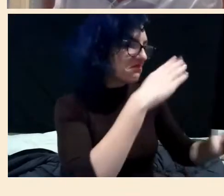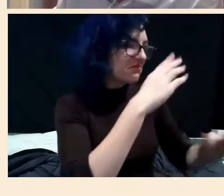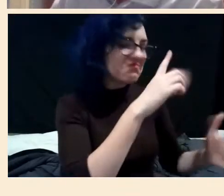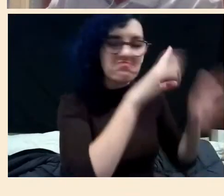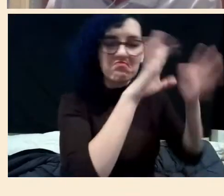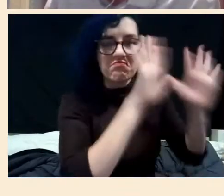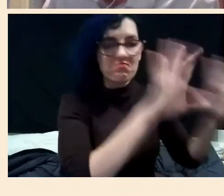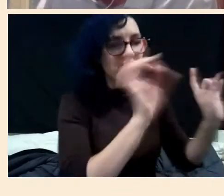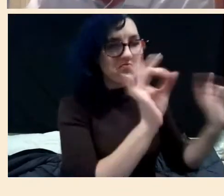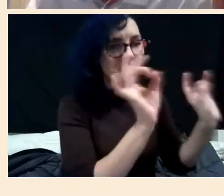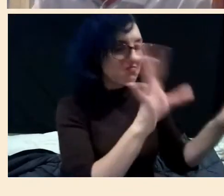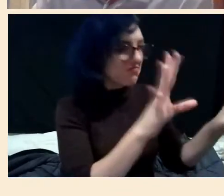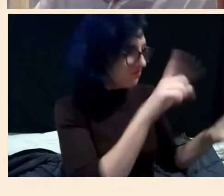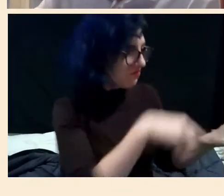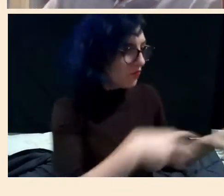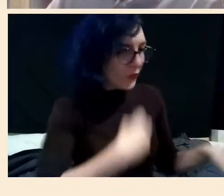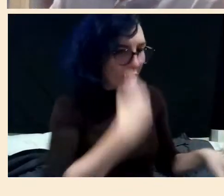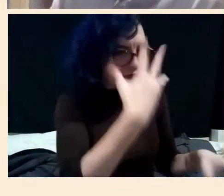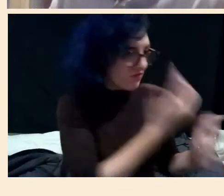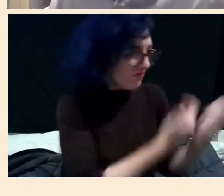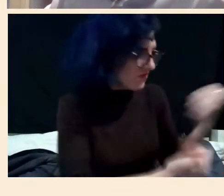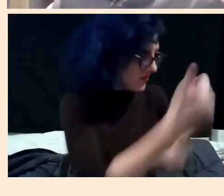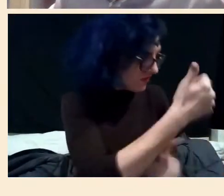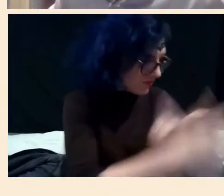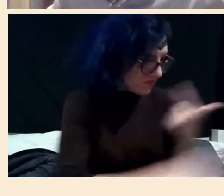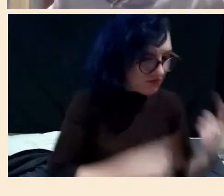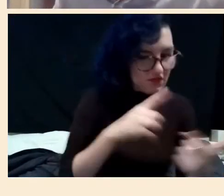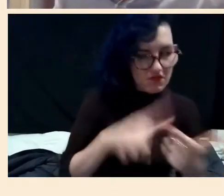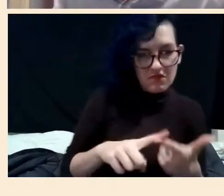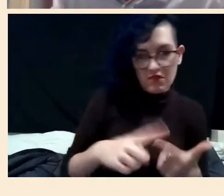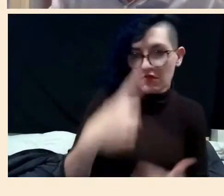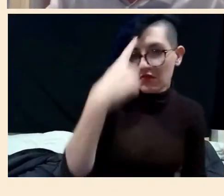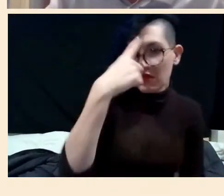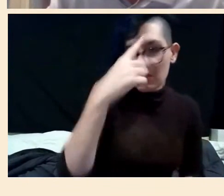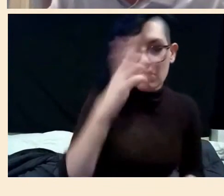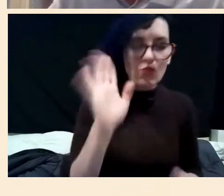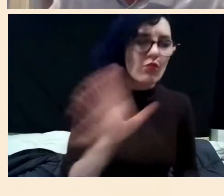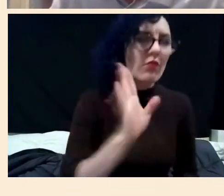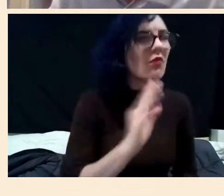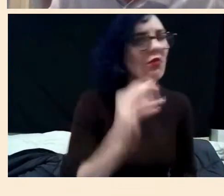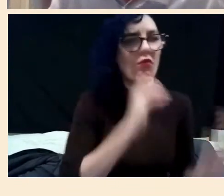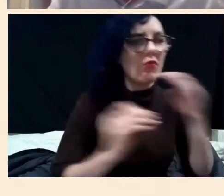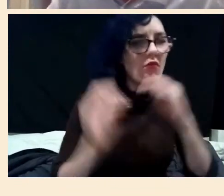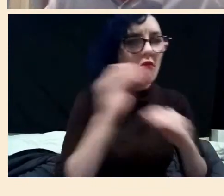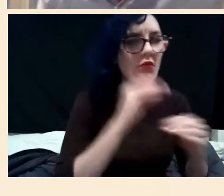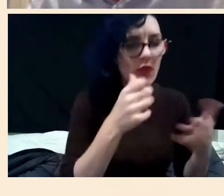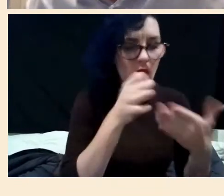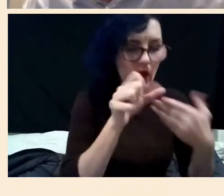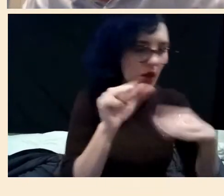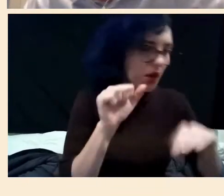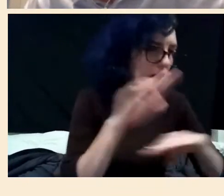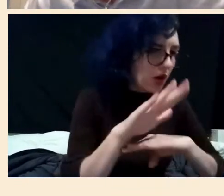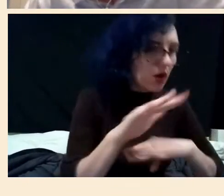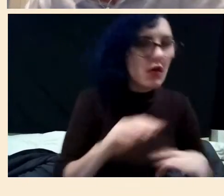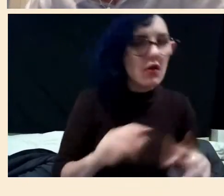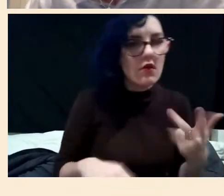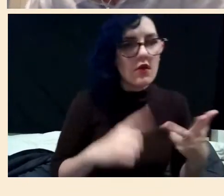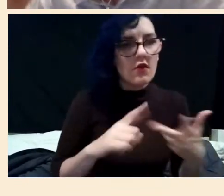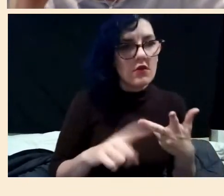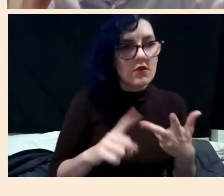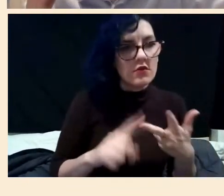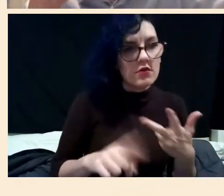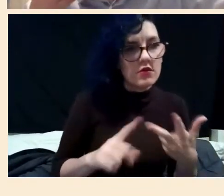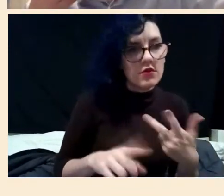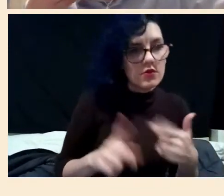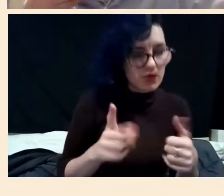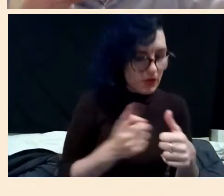fact, one of the first things that Dennis Richardson had to do as Oregon's Secretary of State was refute Trump's claims of voter fraud